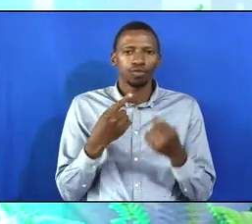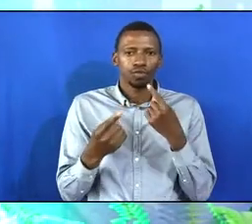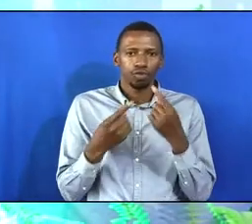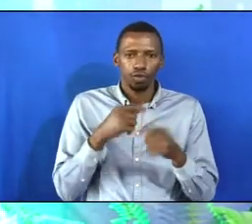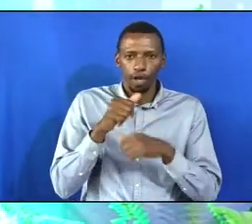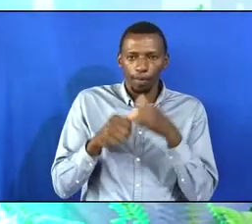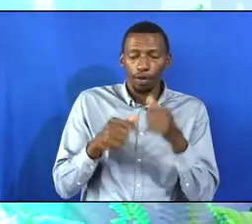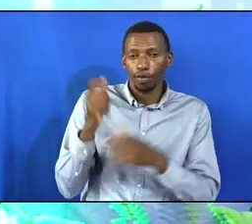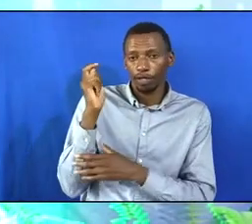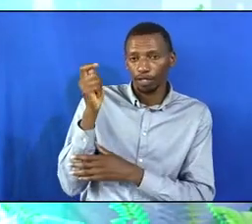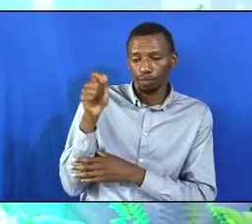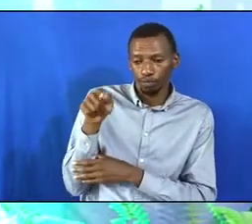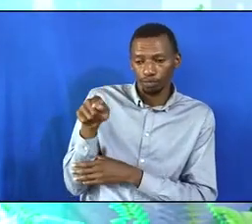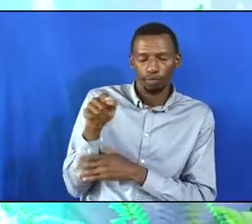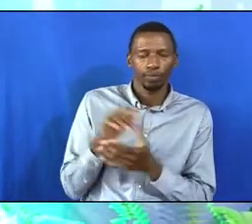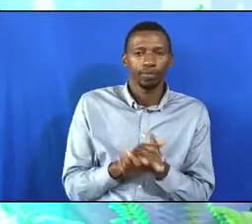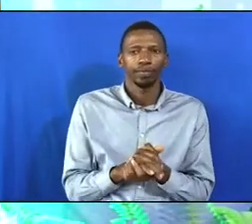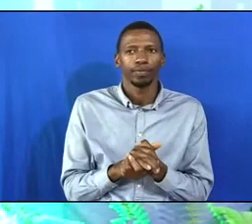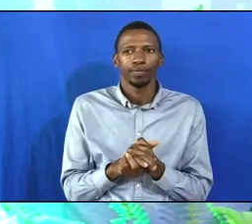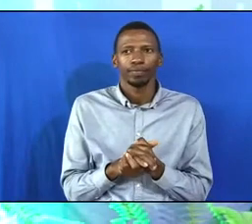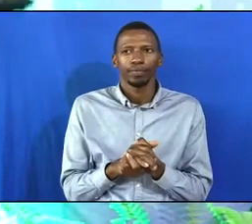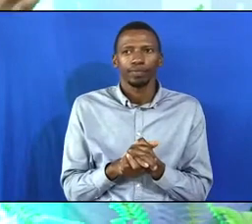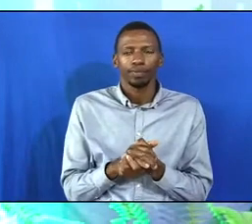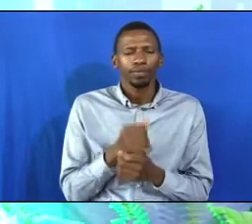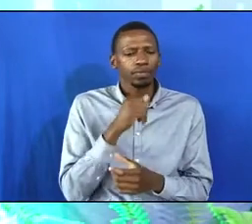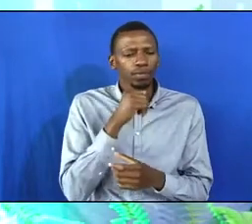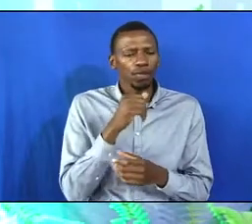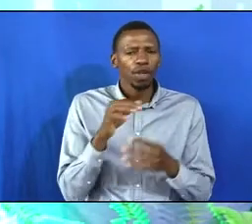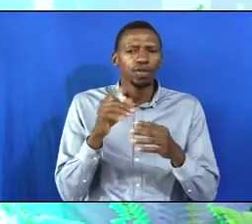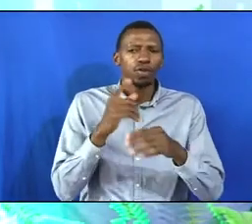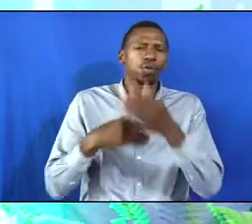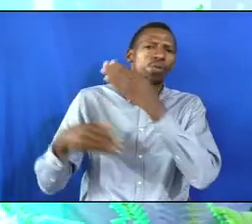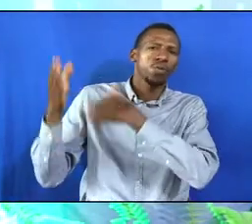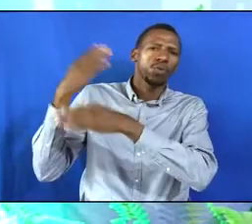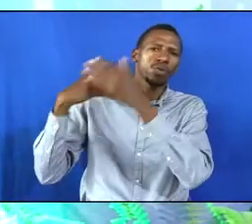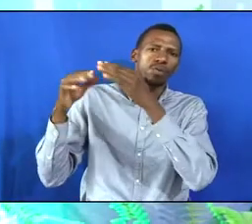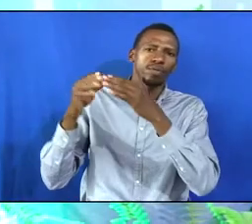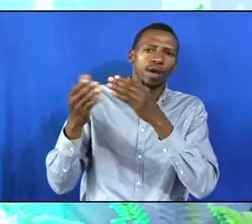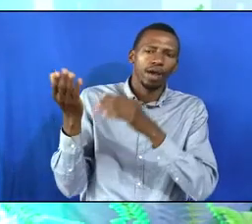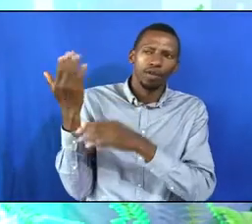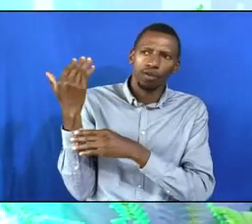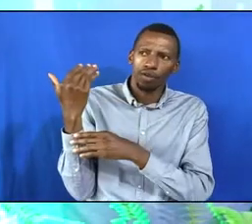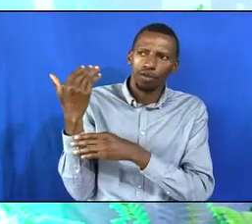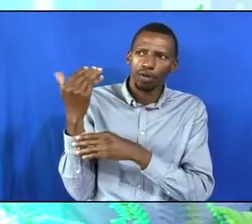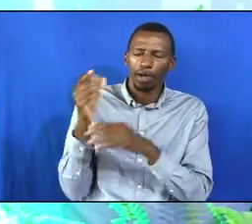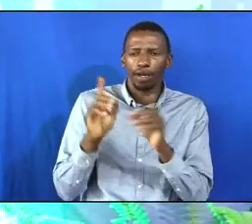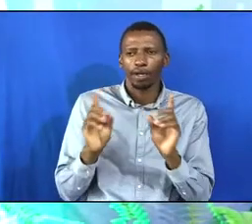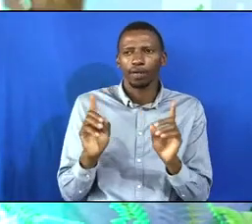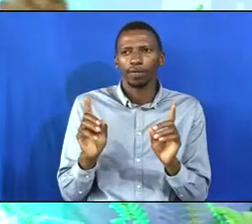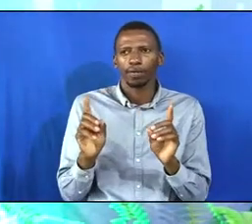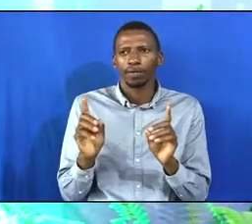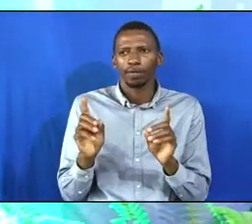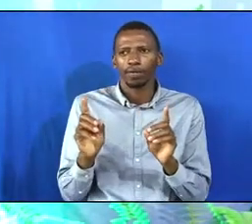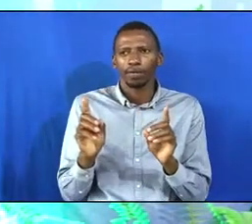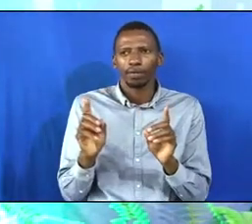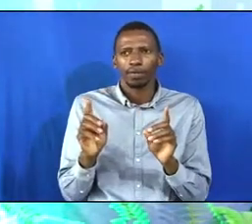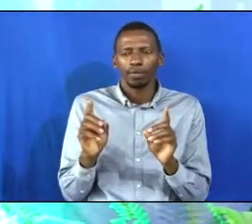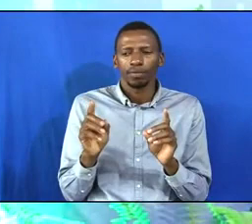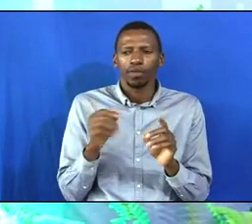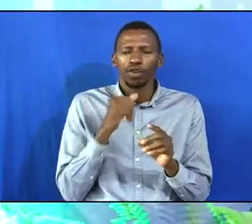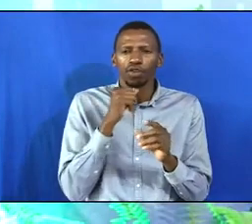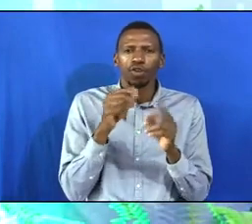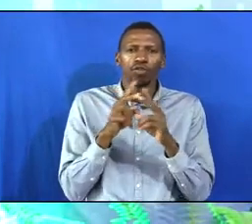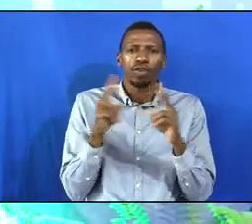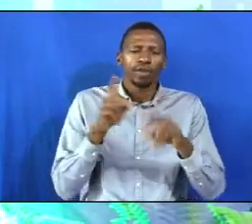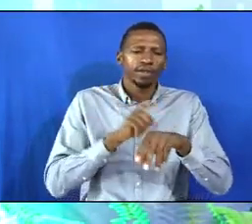was talking about, not too long ago, 1 minute or so. Yes,